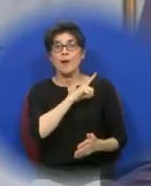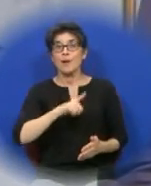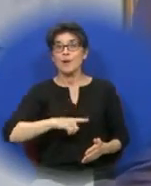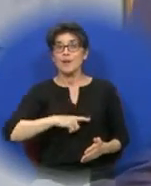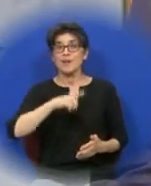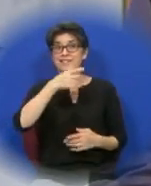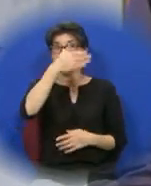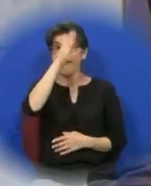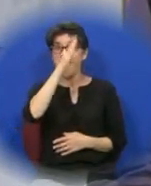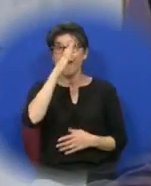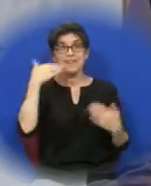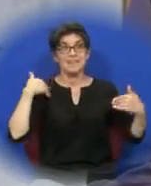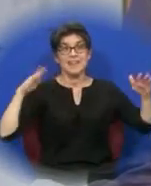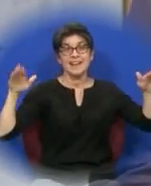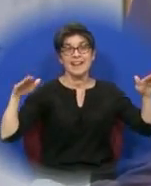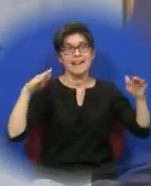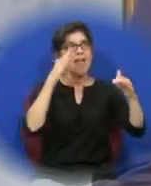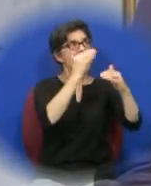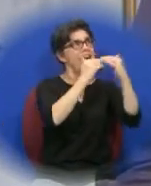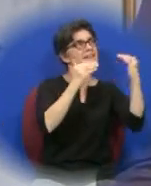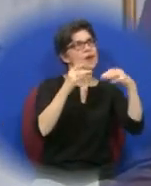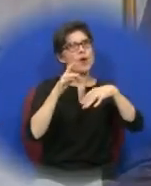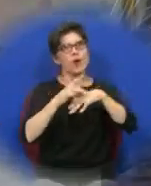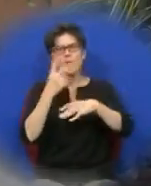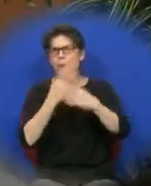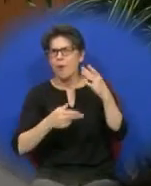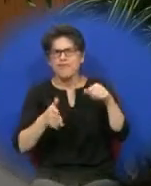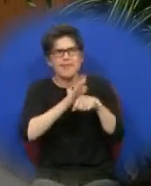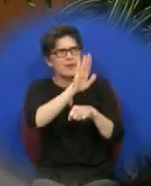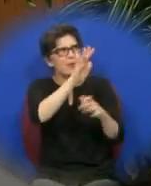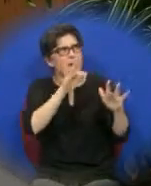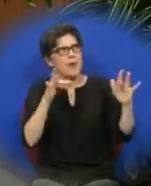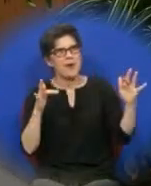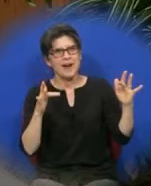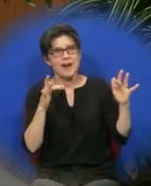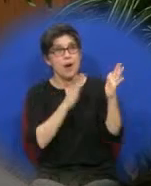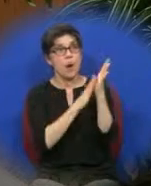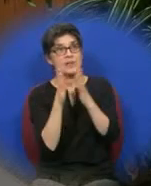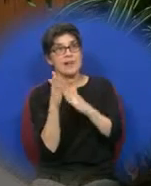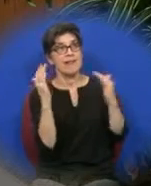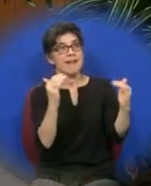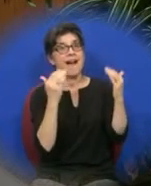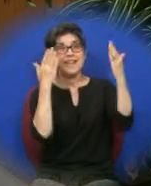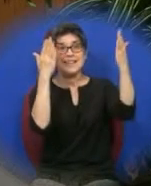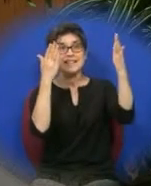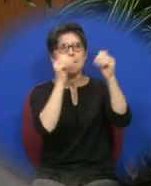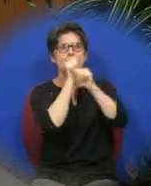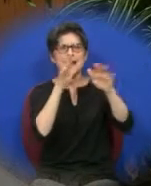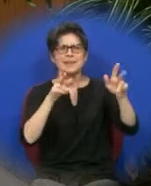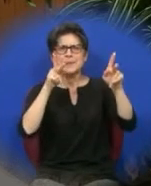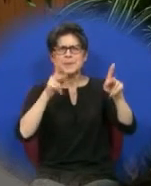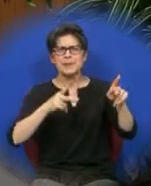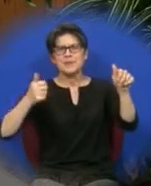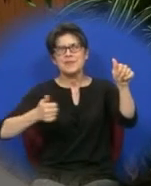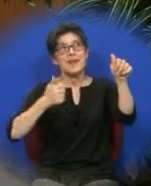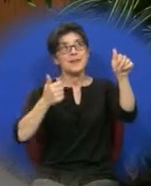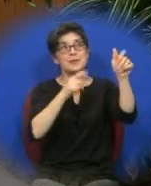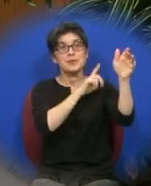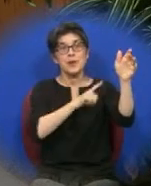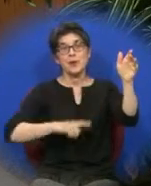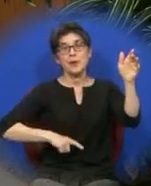hosts, heaven and earth are full of your glory. Hosanna in the highest. Blessed is he who comes in the name of the